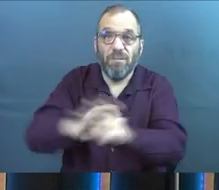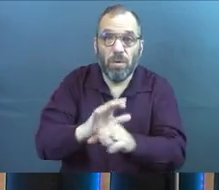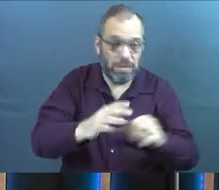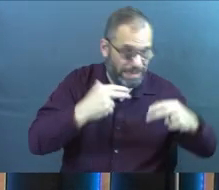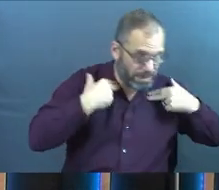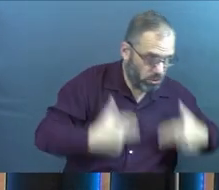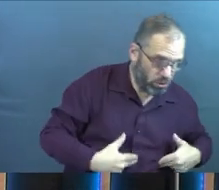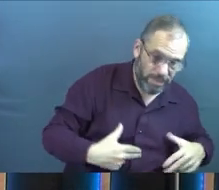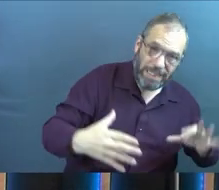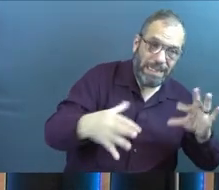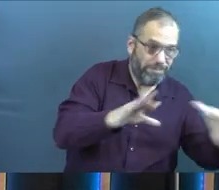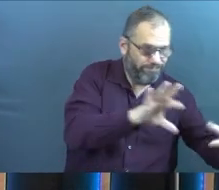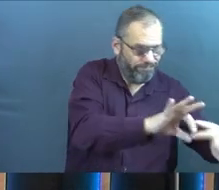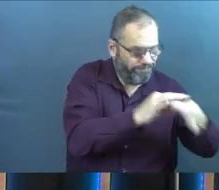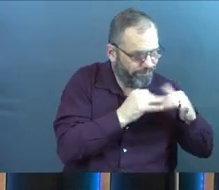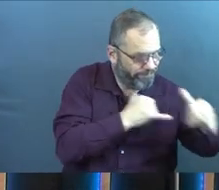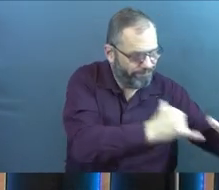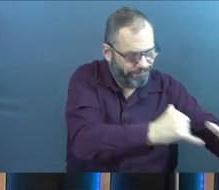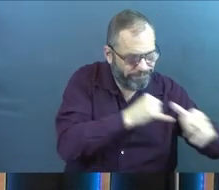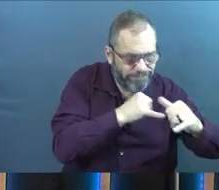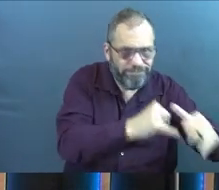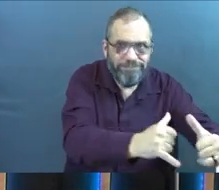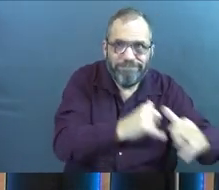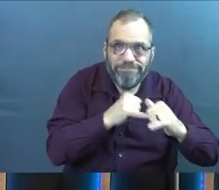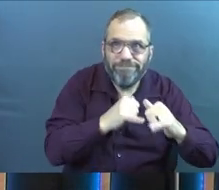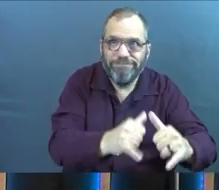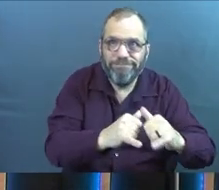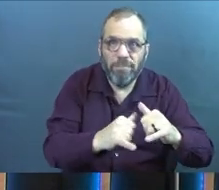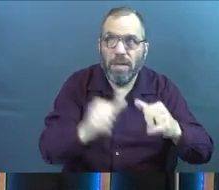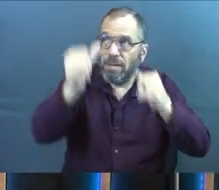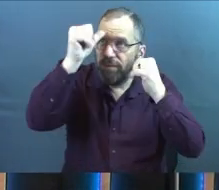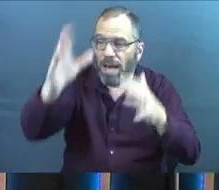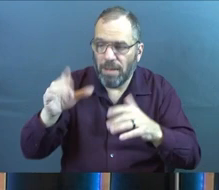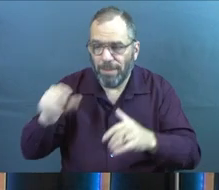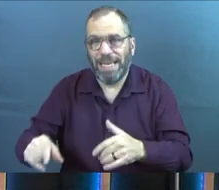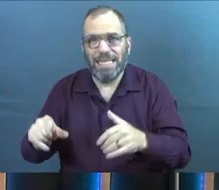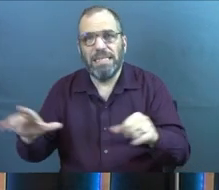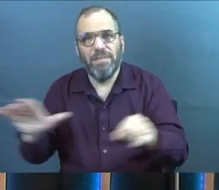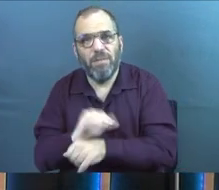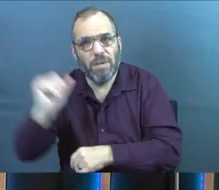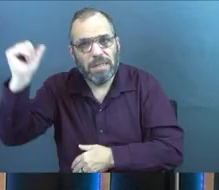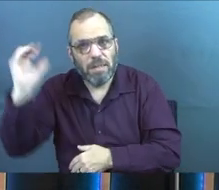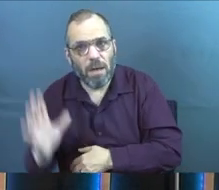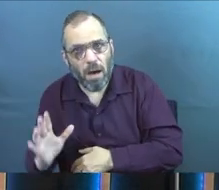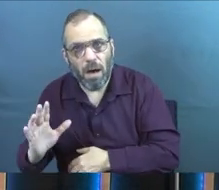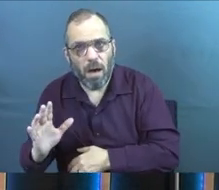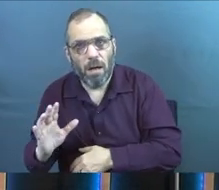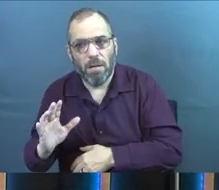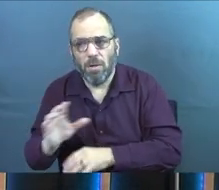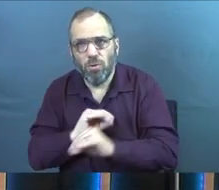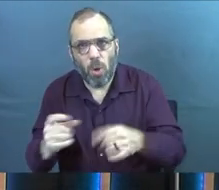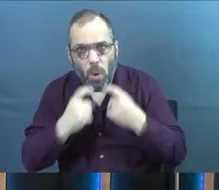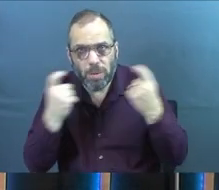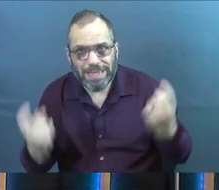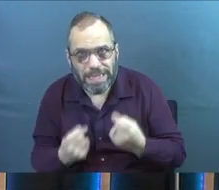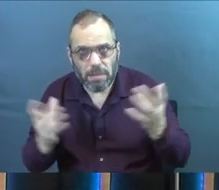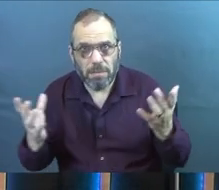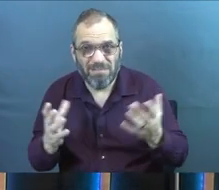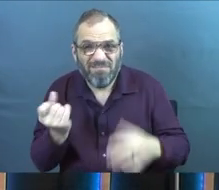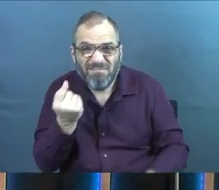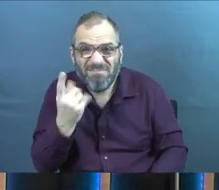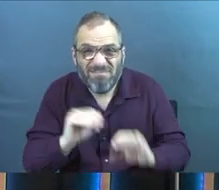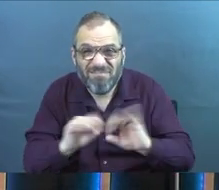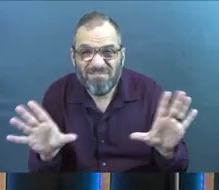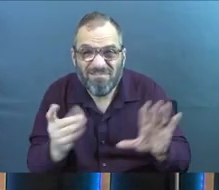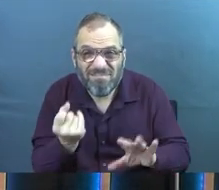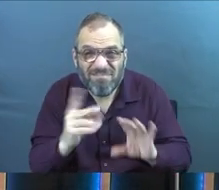human, he can connect with us. Being fully God himself, he can connect to the Father because he is a perfect human being, faultless, without sin. Do you see